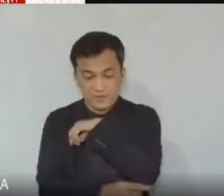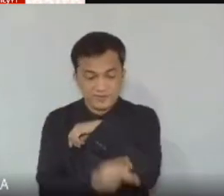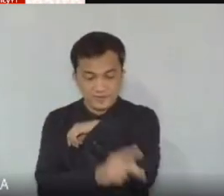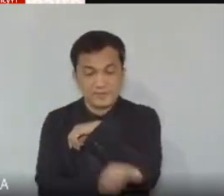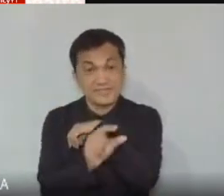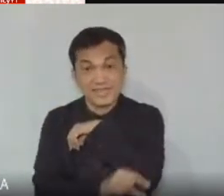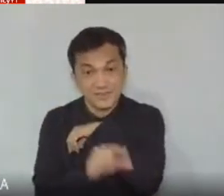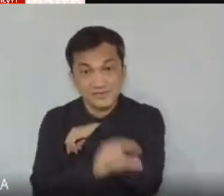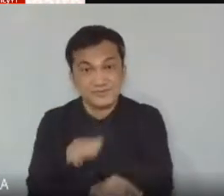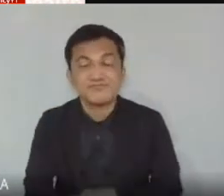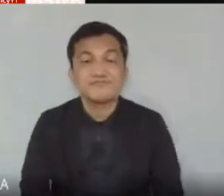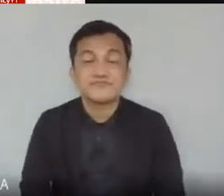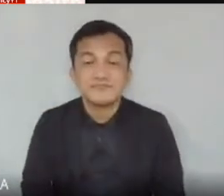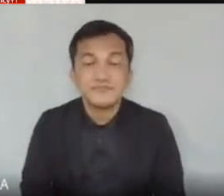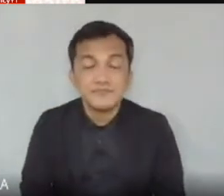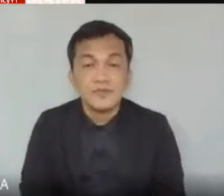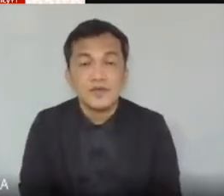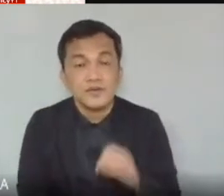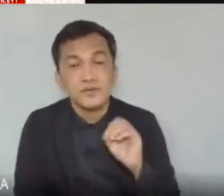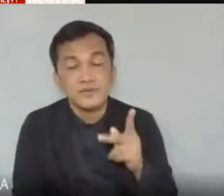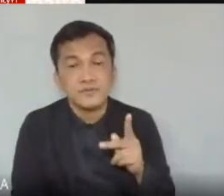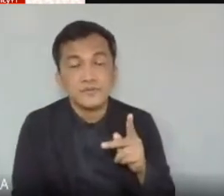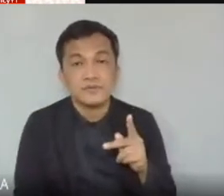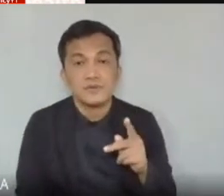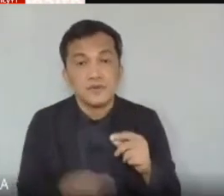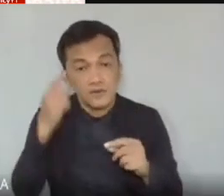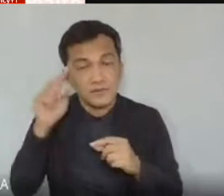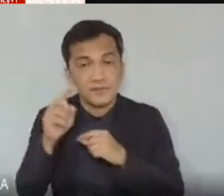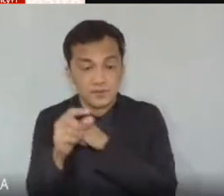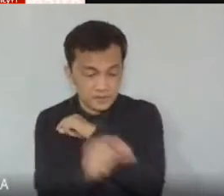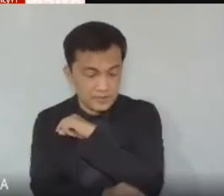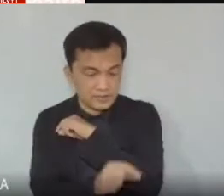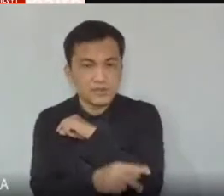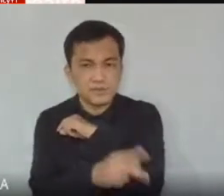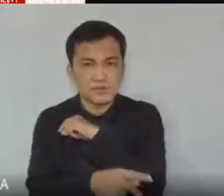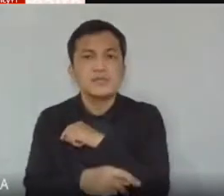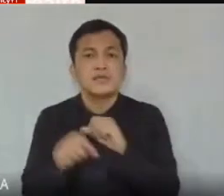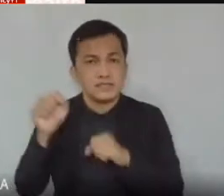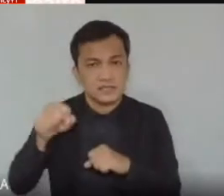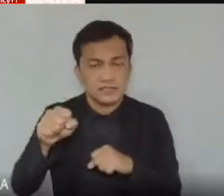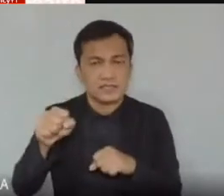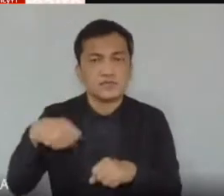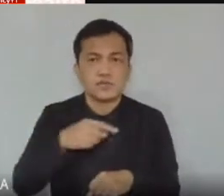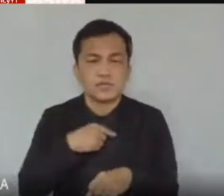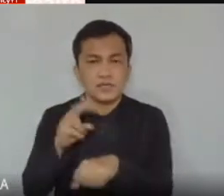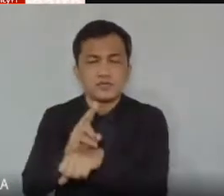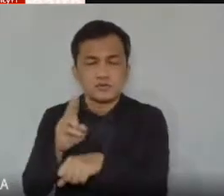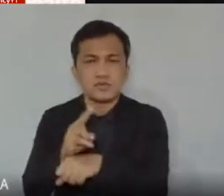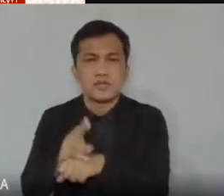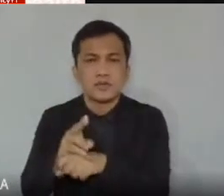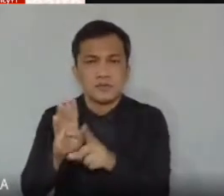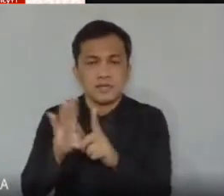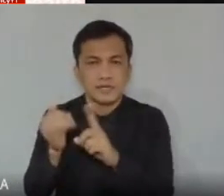our telemedicine equipment is really not hard to manage or to operate. So just a day of training of managing and using it,